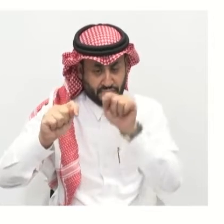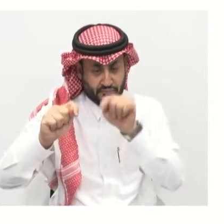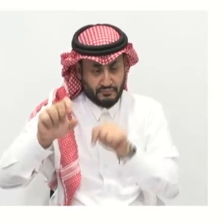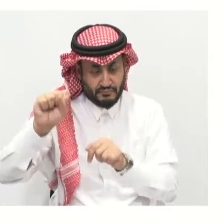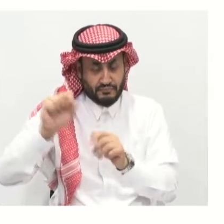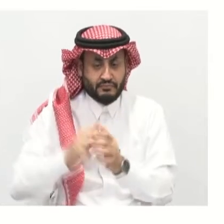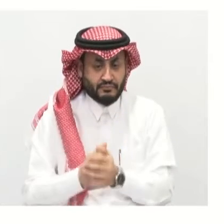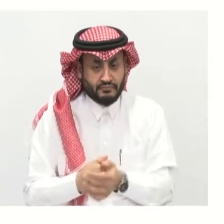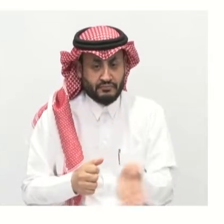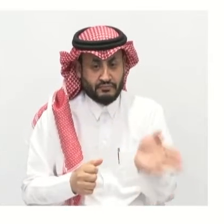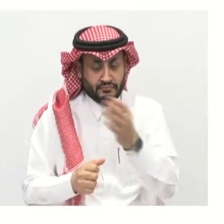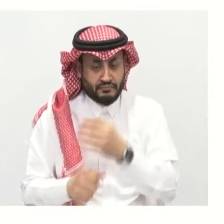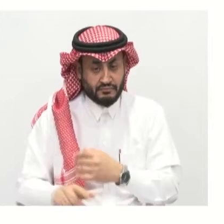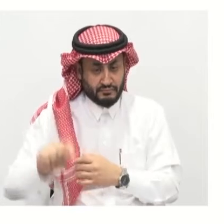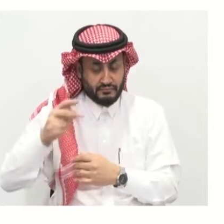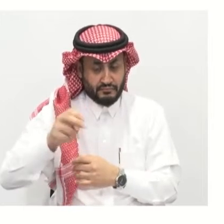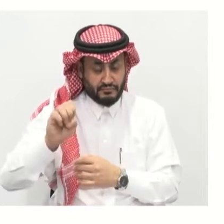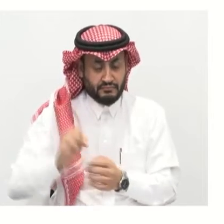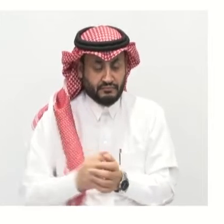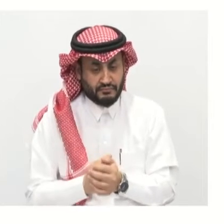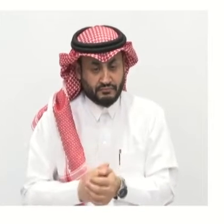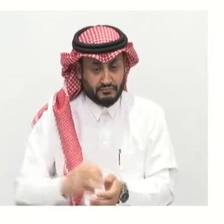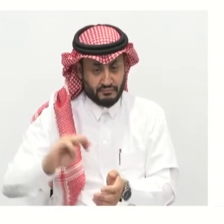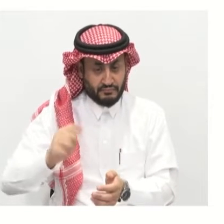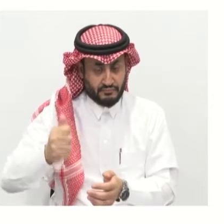capital letter, okay? What's